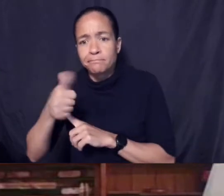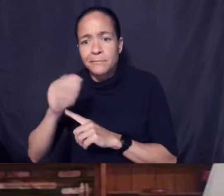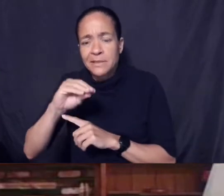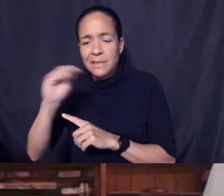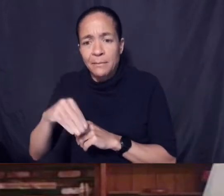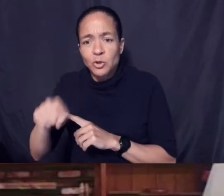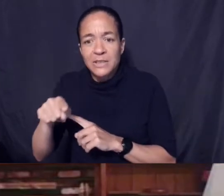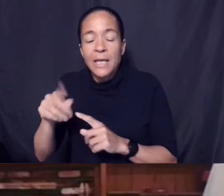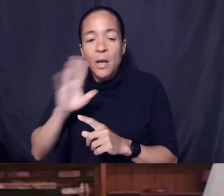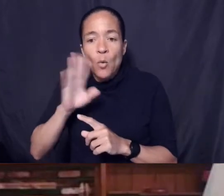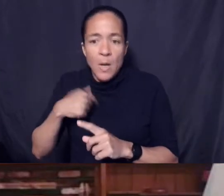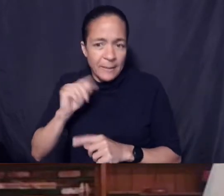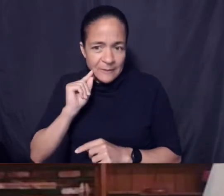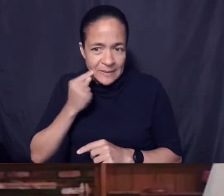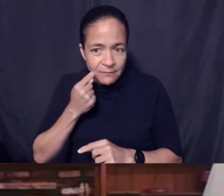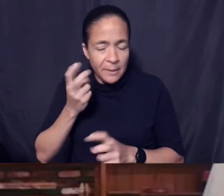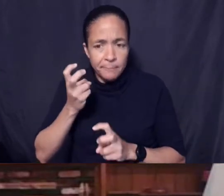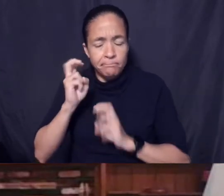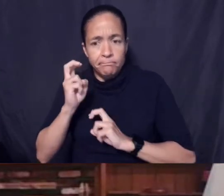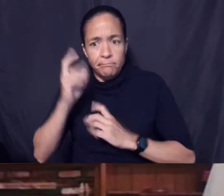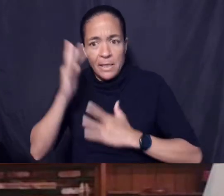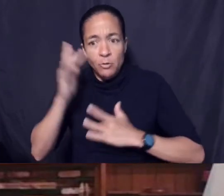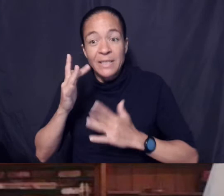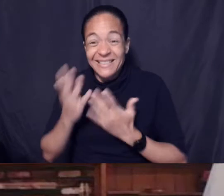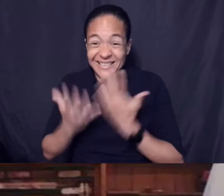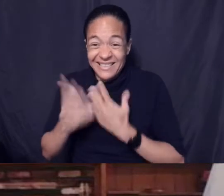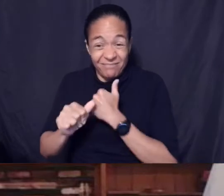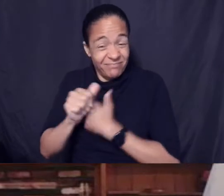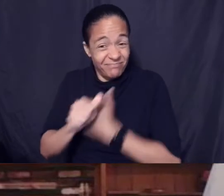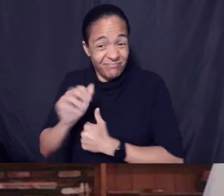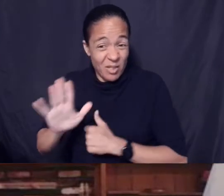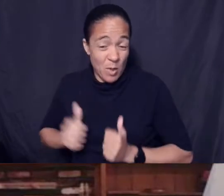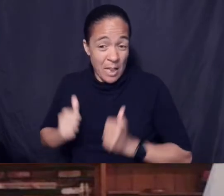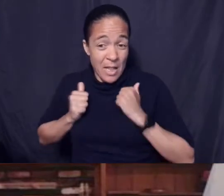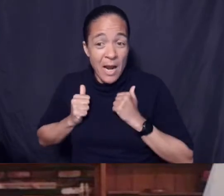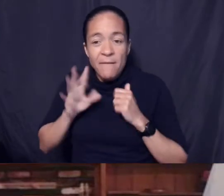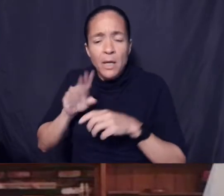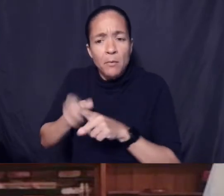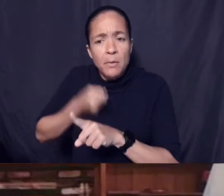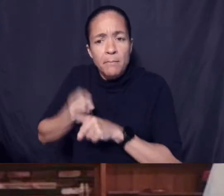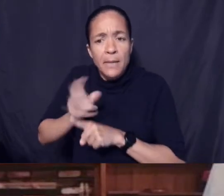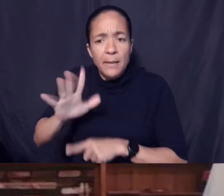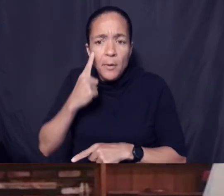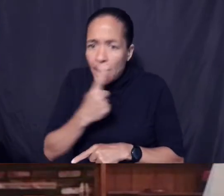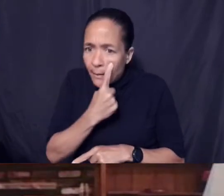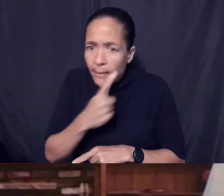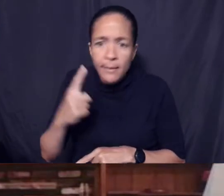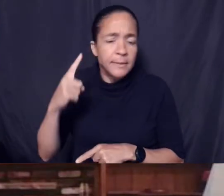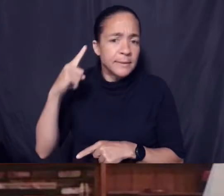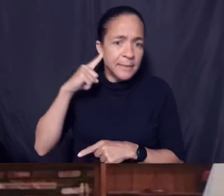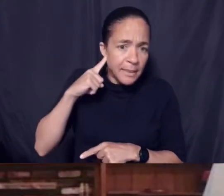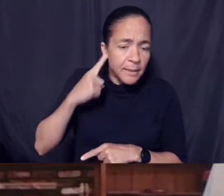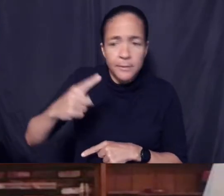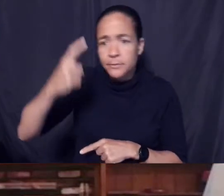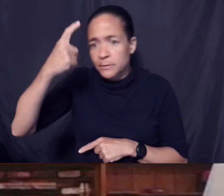and prematures, will have severe illness, sometimes even life-threatening. The illness can affect their eyes, their ears, their brain, their